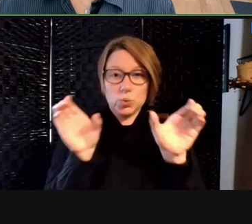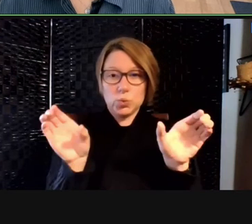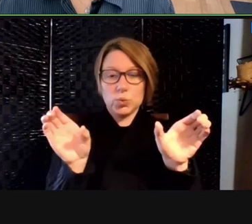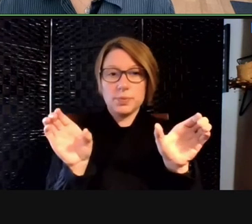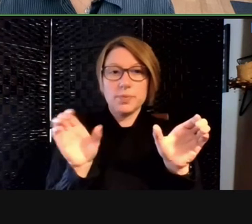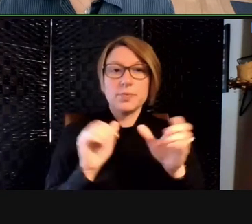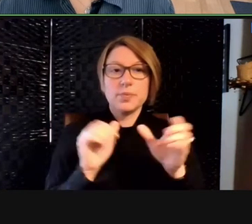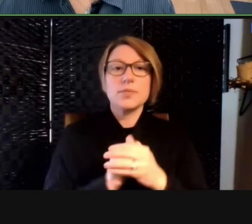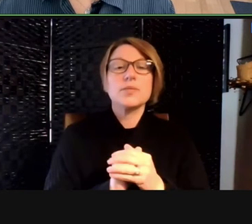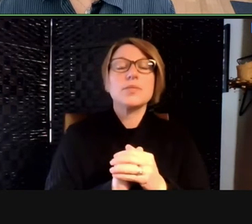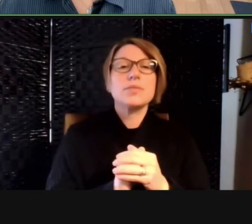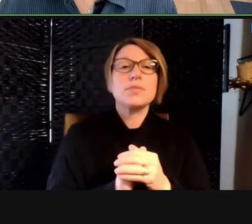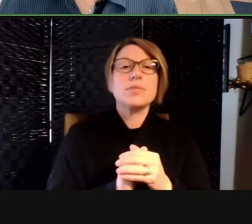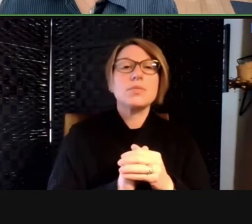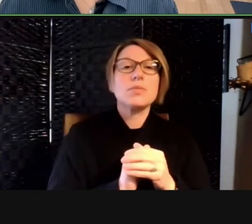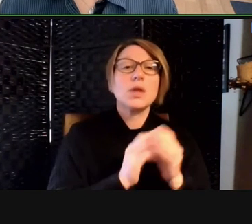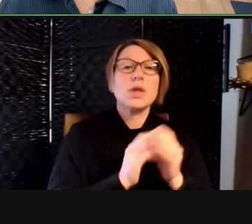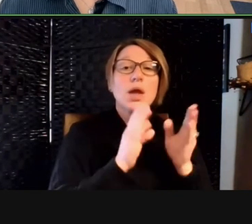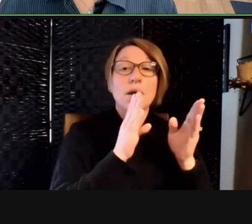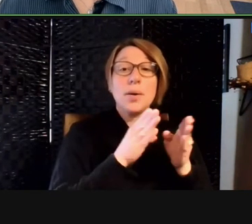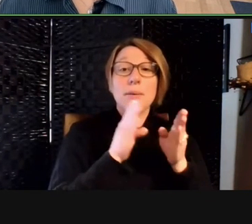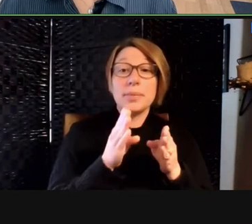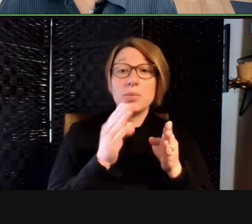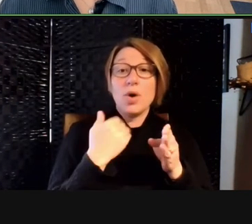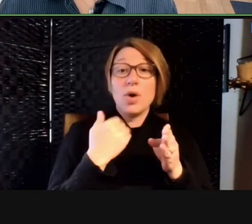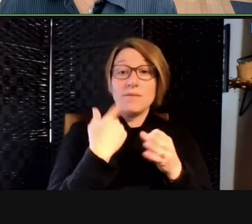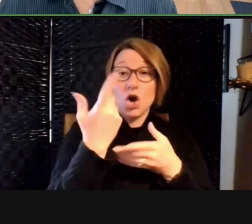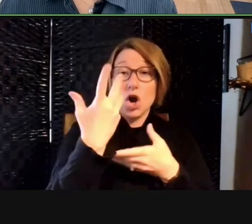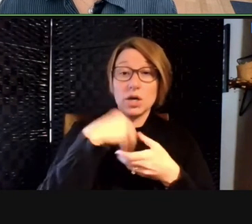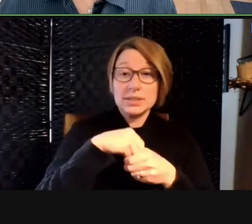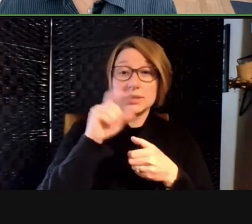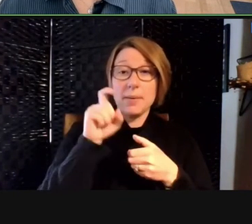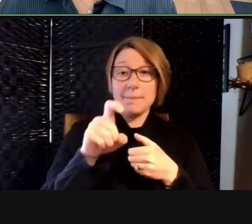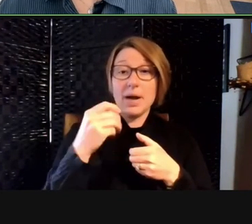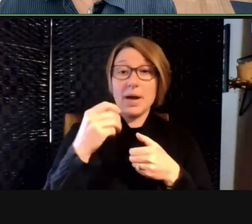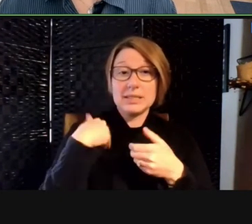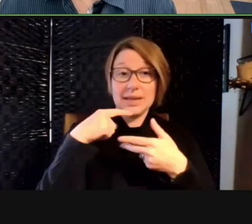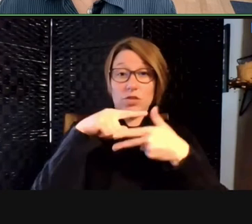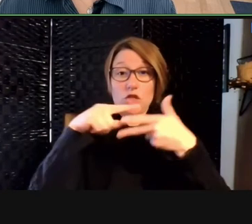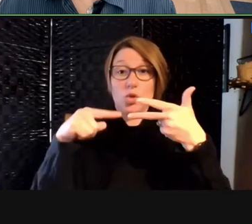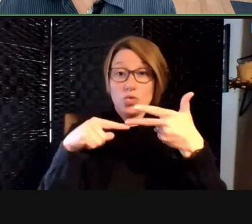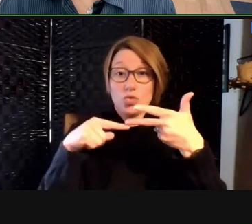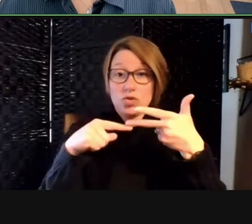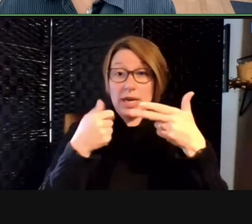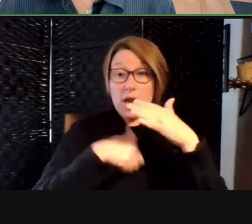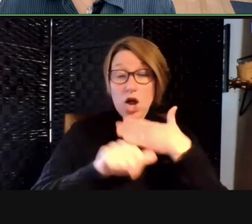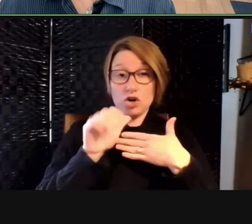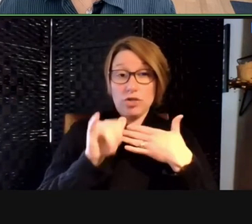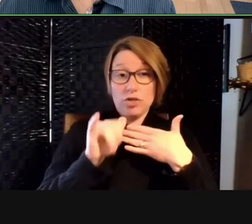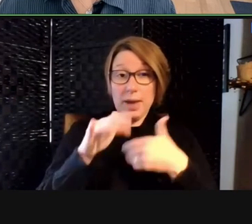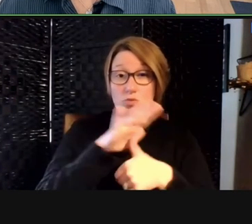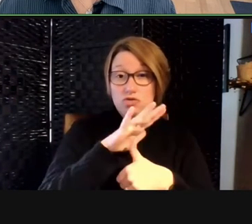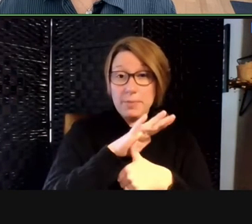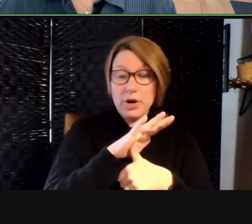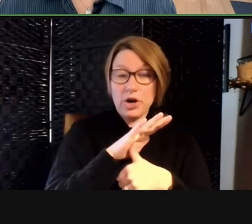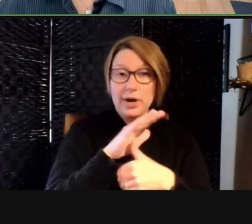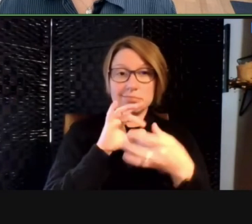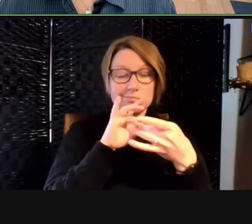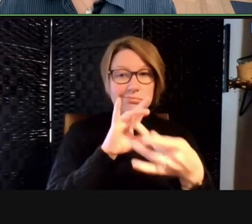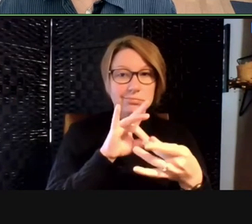individuals who have autism need to meet the three criteria in the top under the primary, which are all related to social